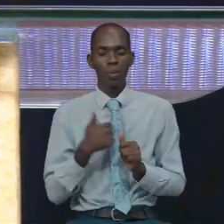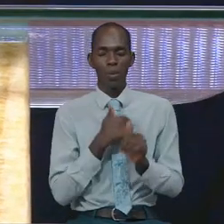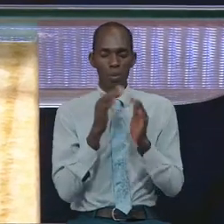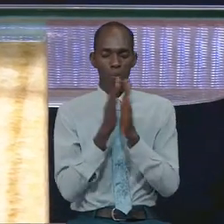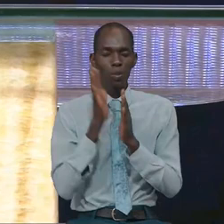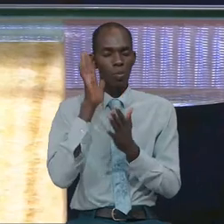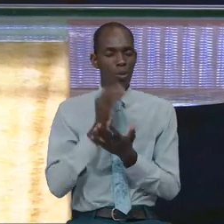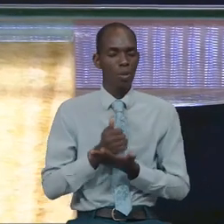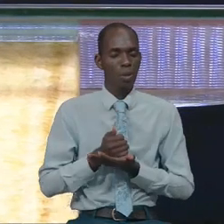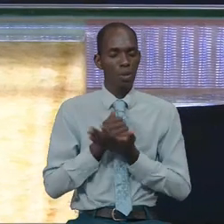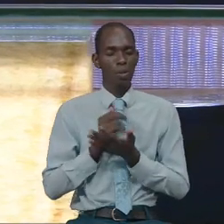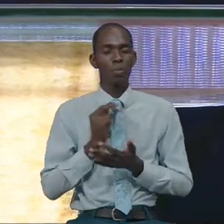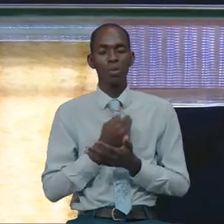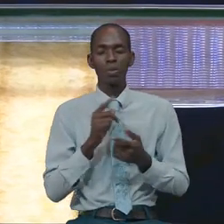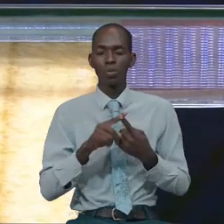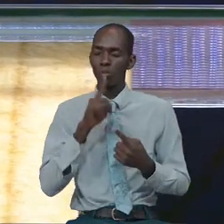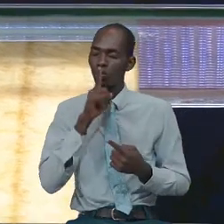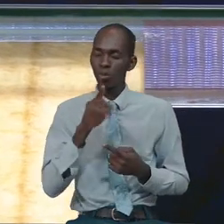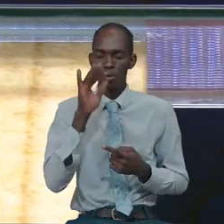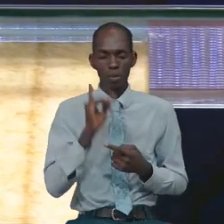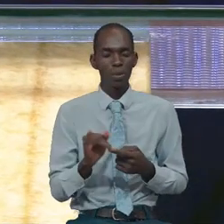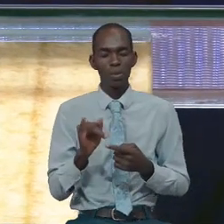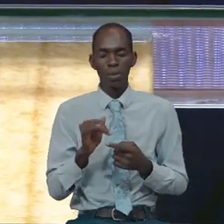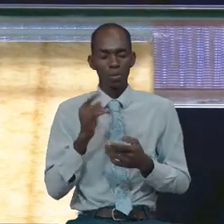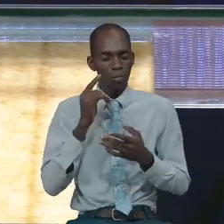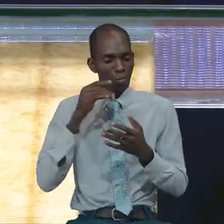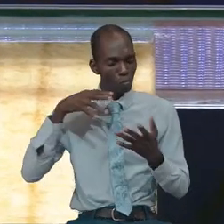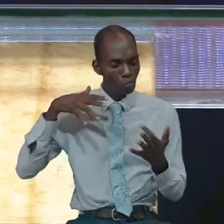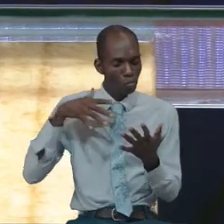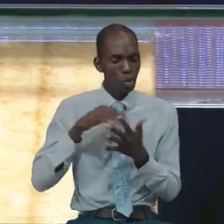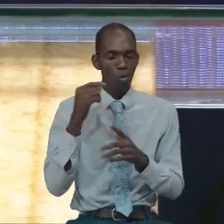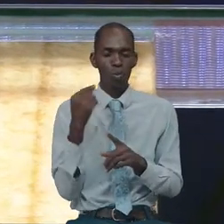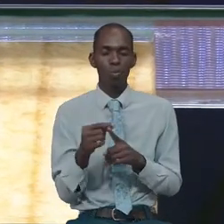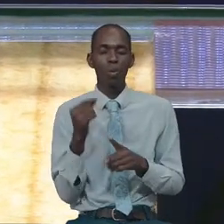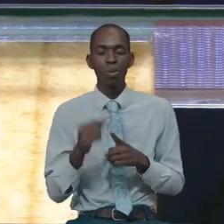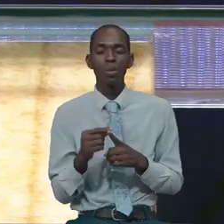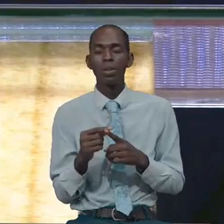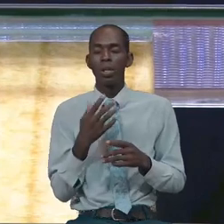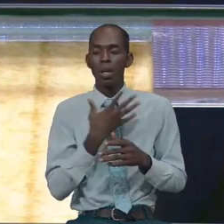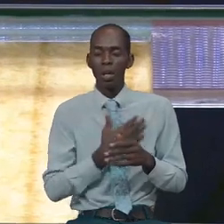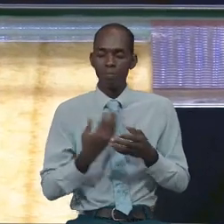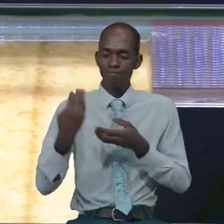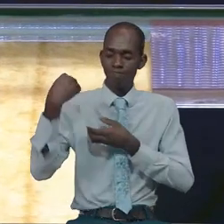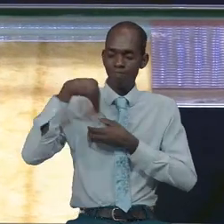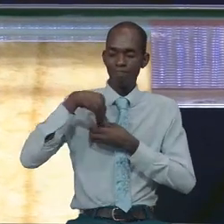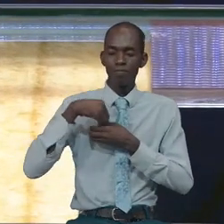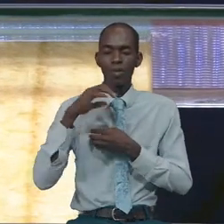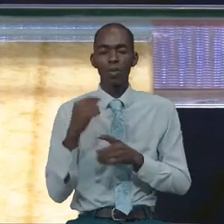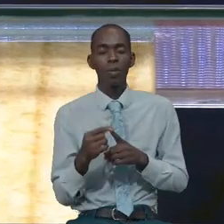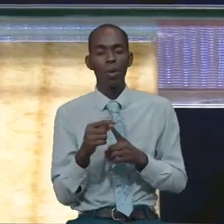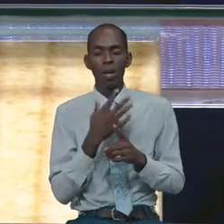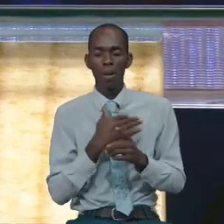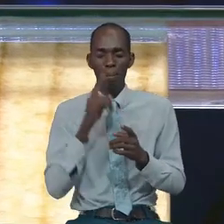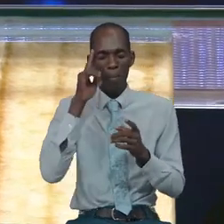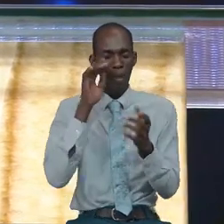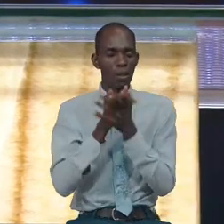us to really examine your Word, study your Word, internalize the Word, believe the